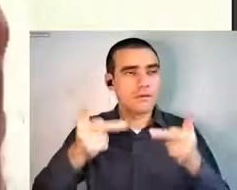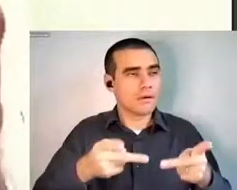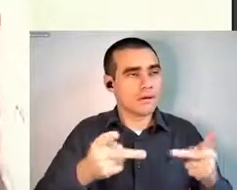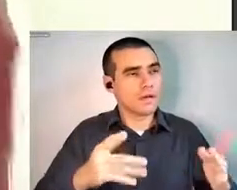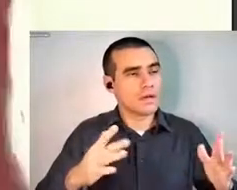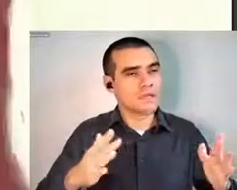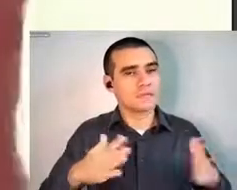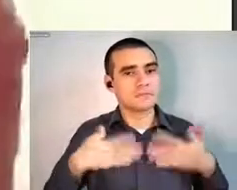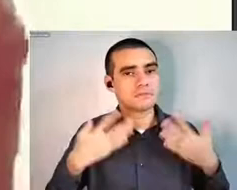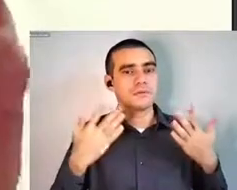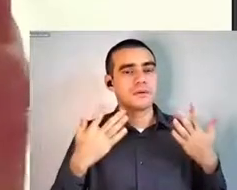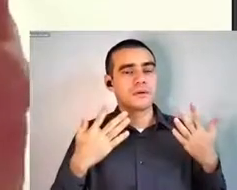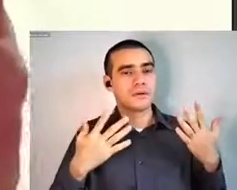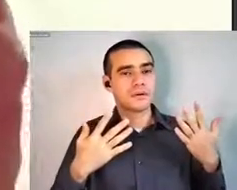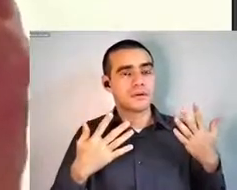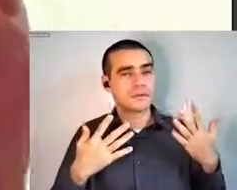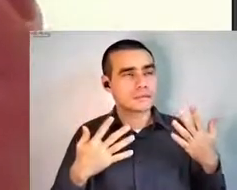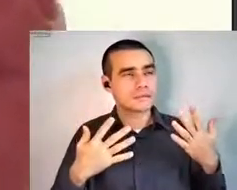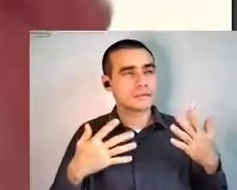hours is